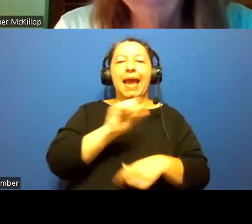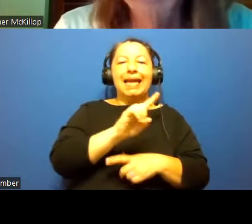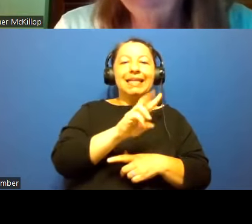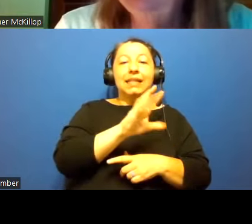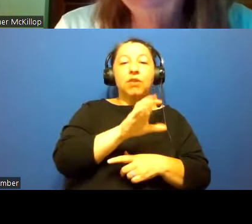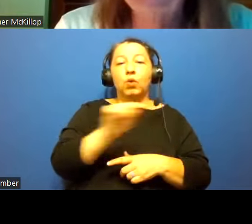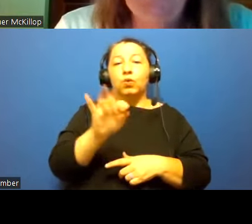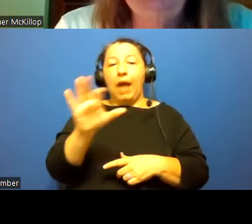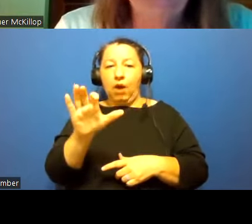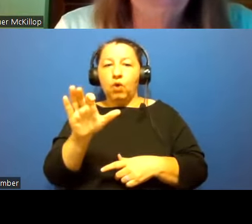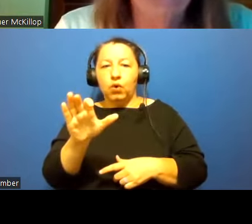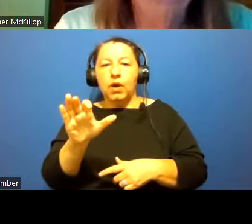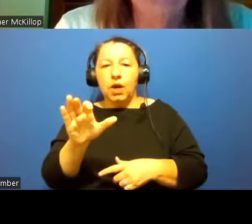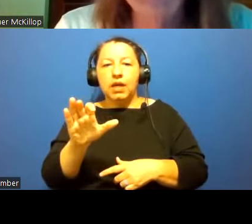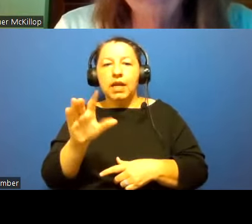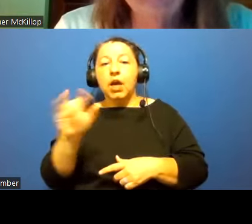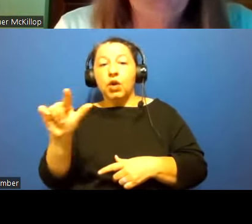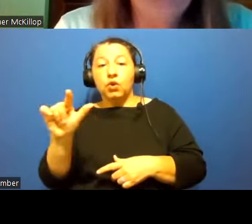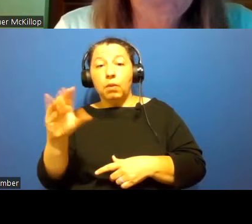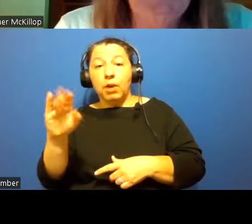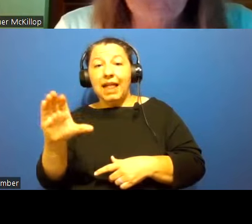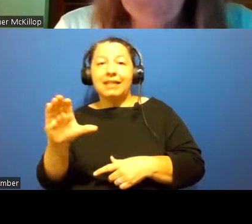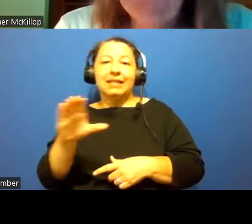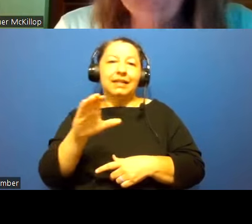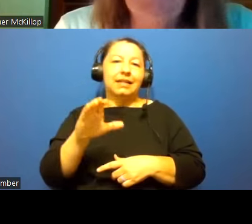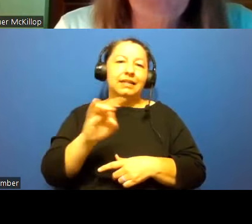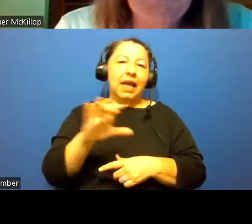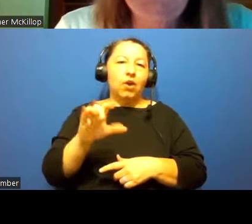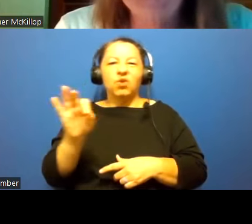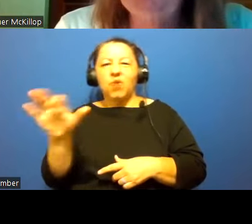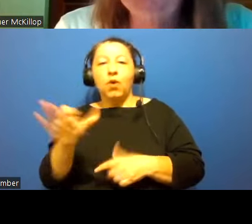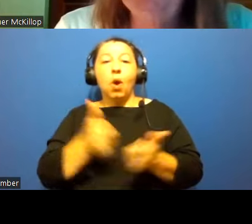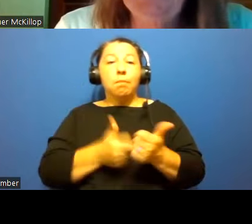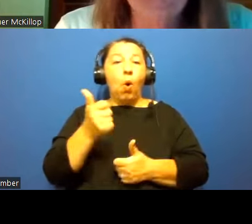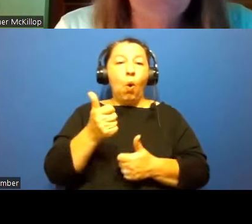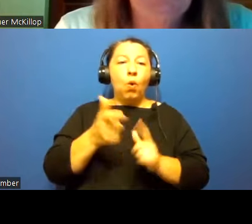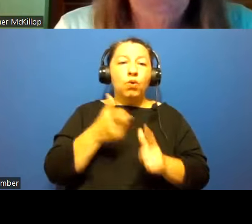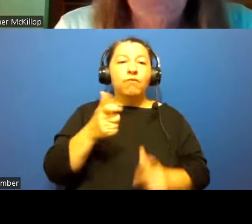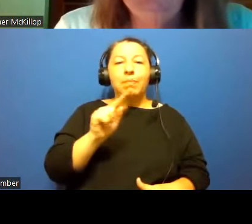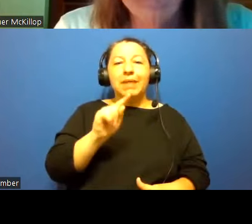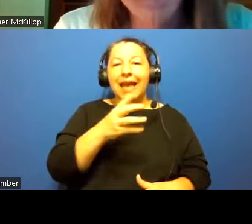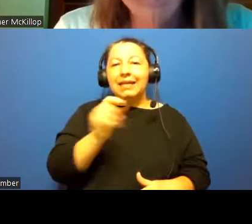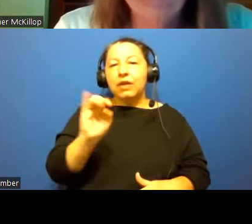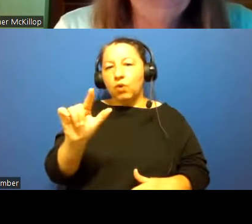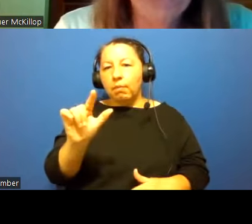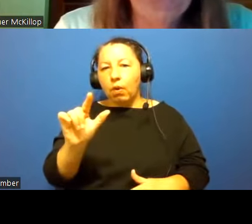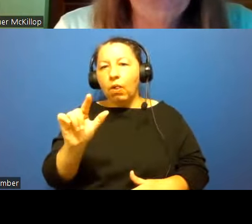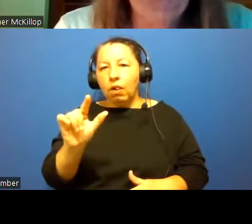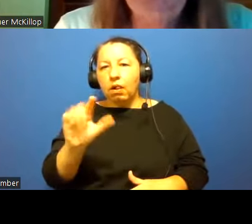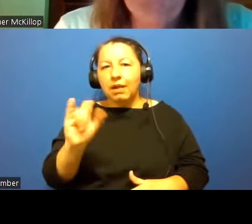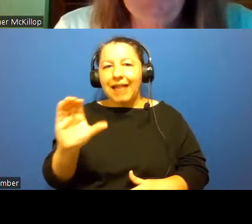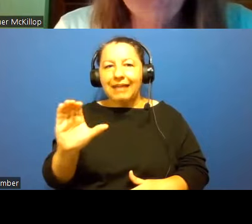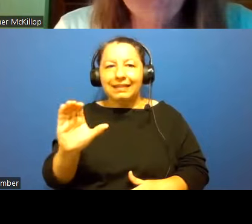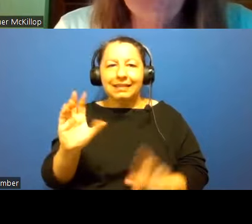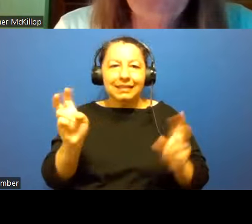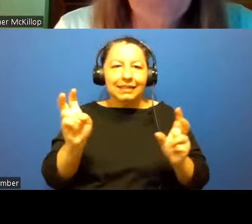is 800 to 900. So most of our buildings date from the late and terminal classic. And these